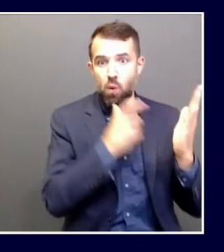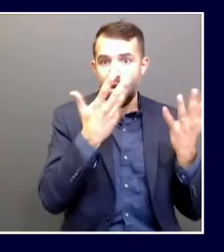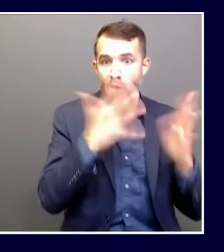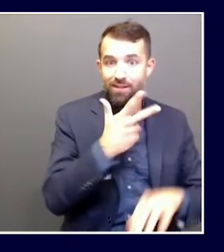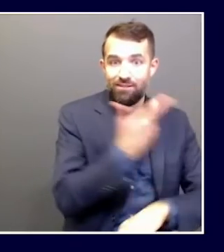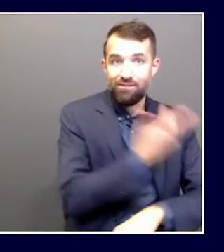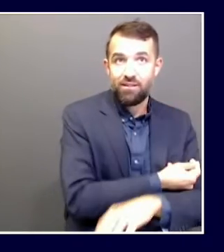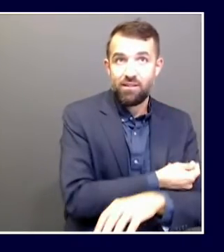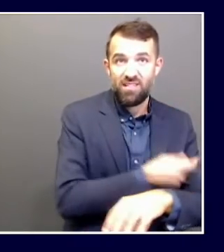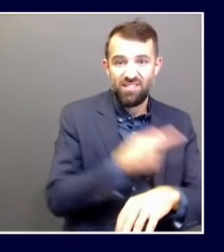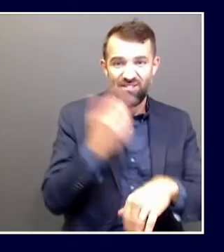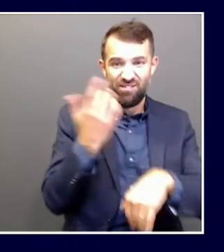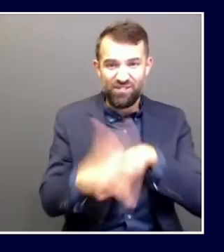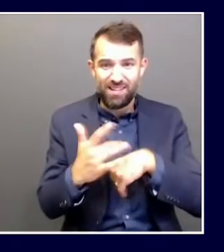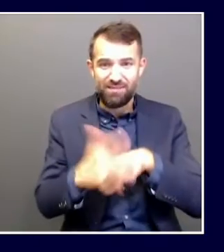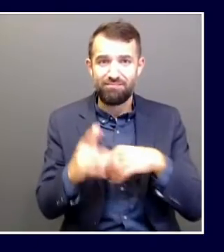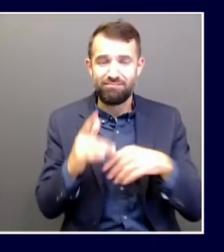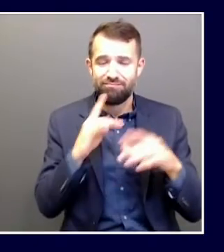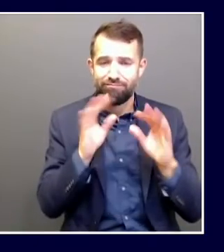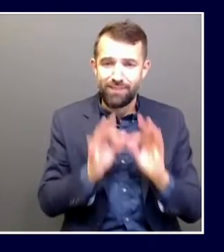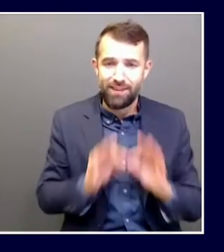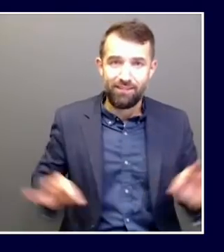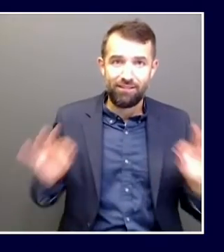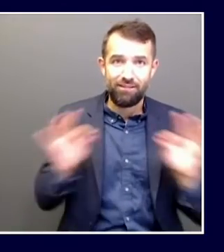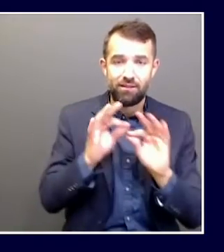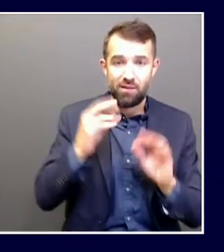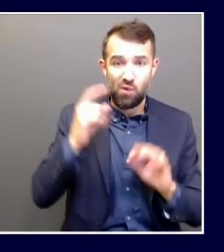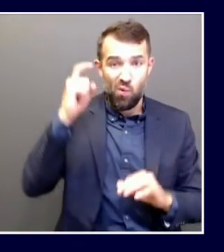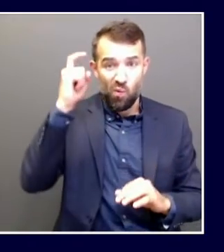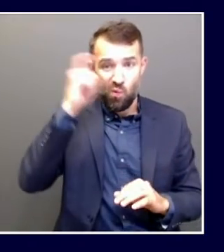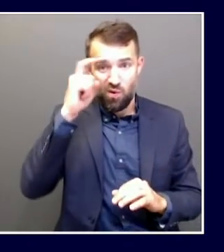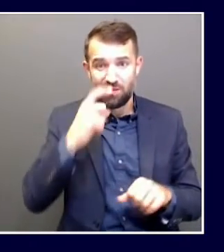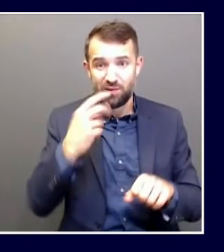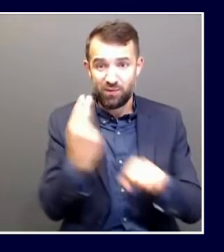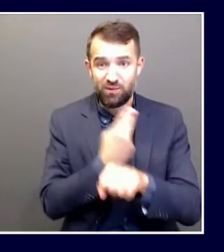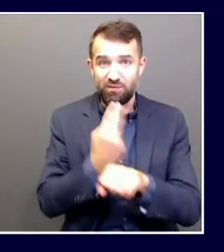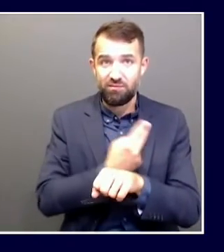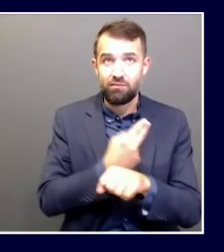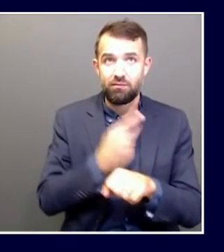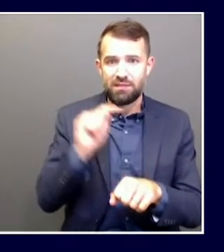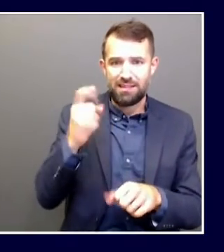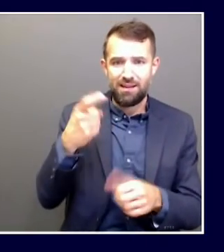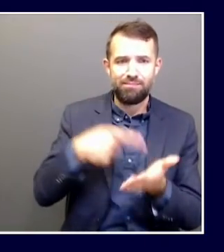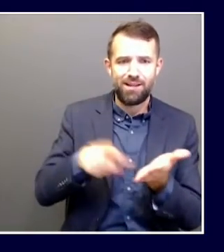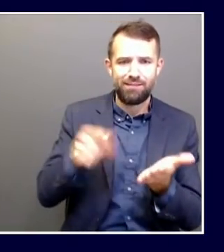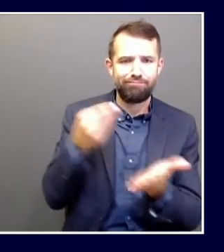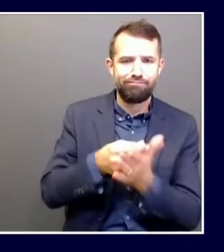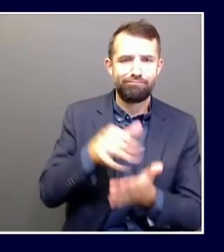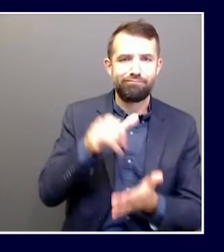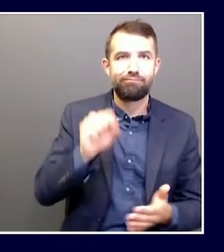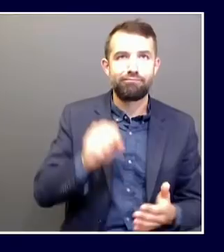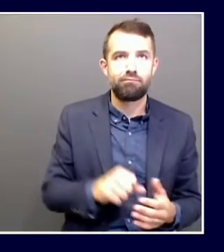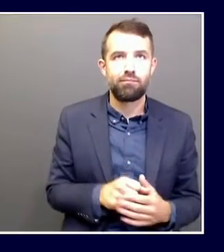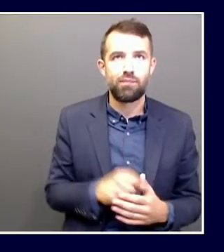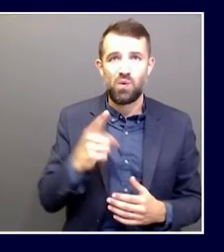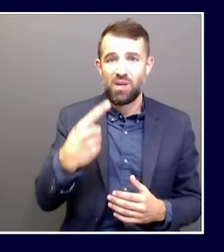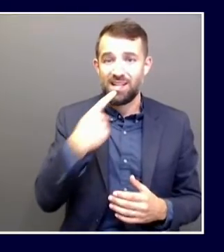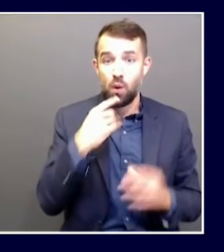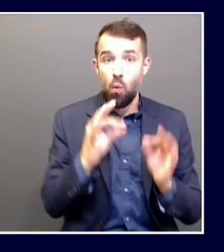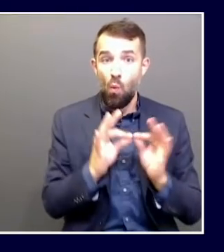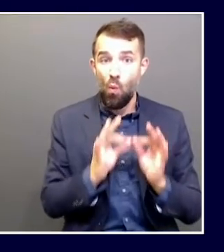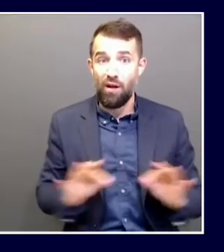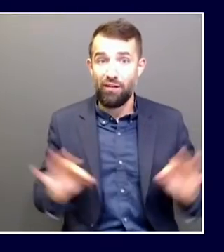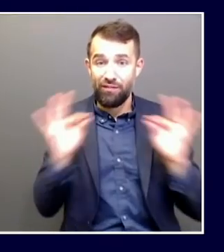great use of taxpayer funding. Well, I hear you saying that it was worthwhile, but we found that at least the